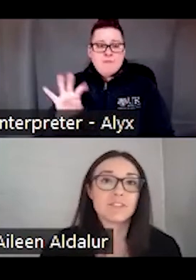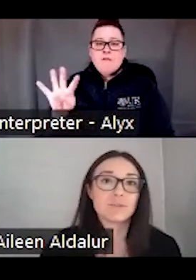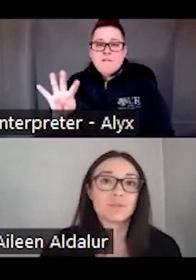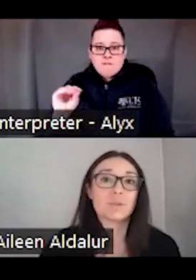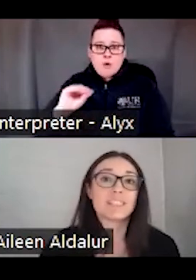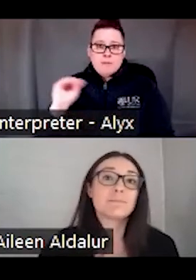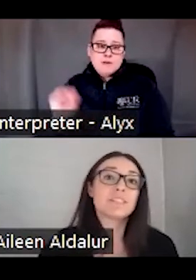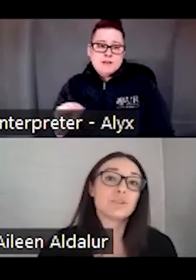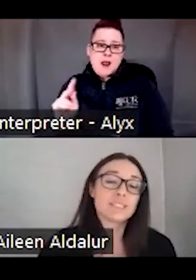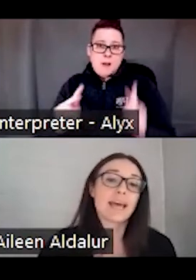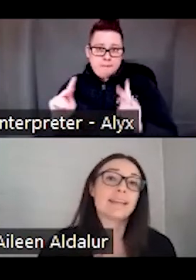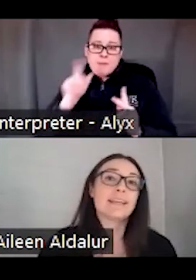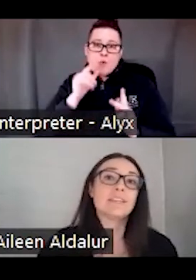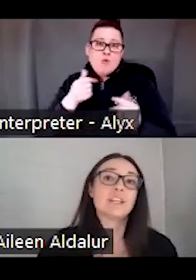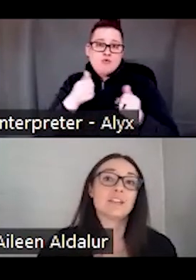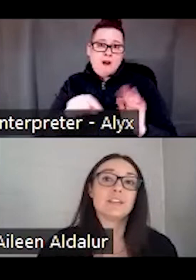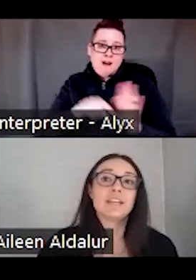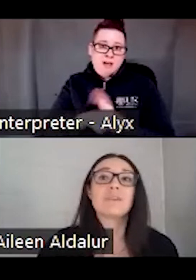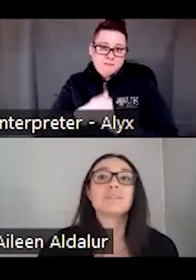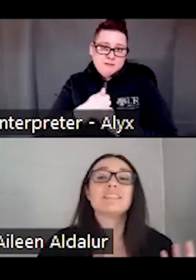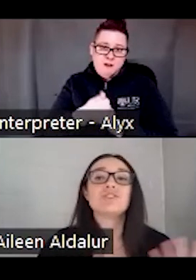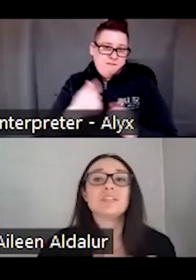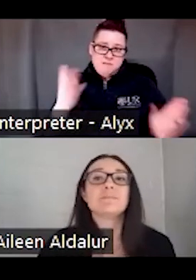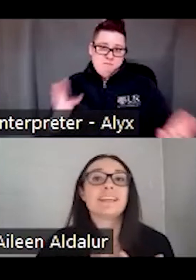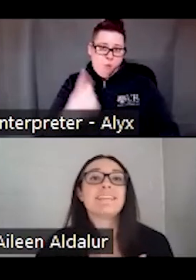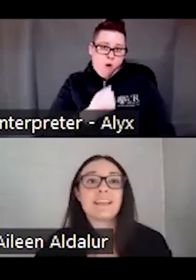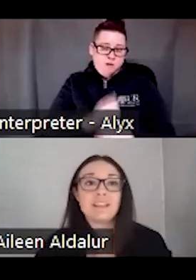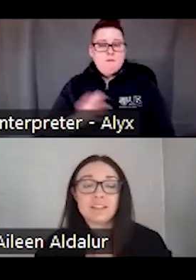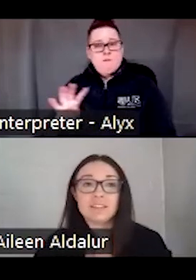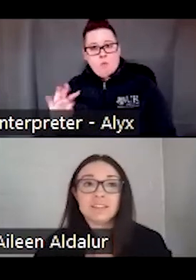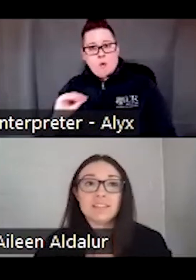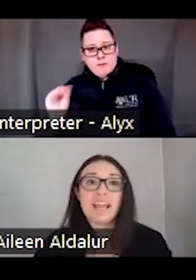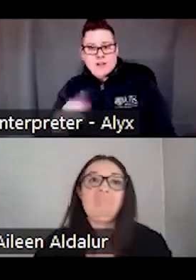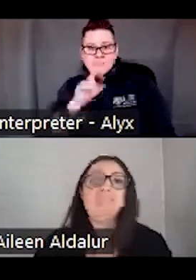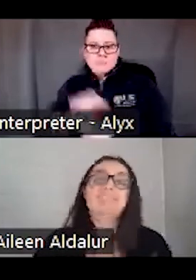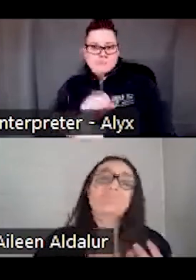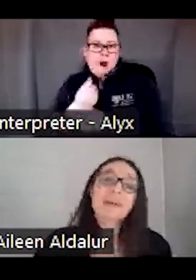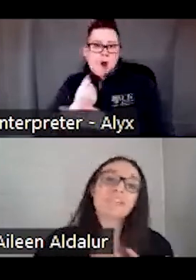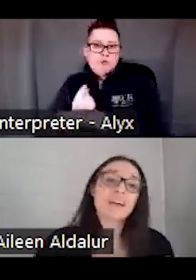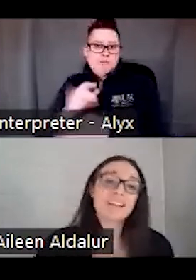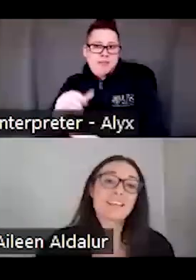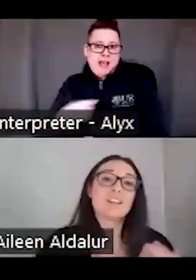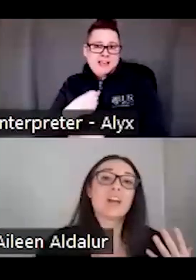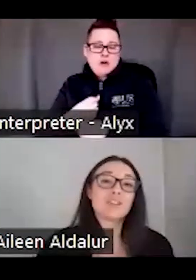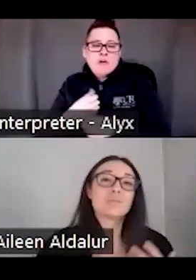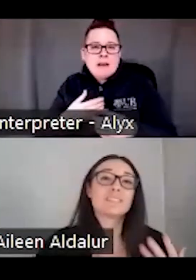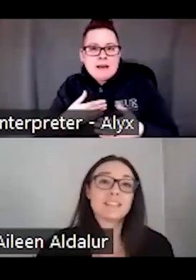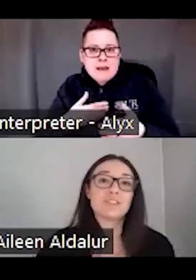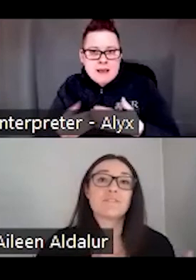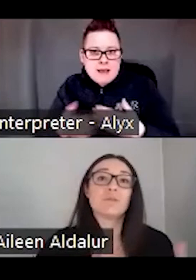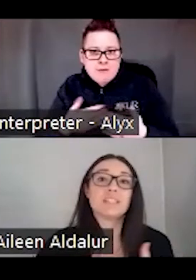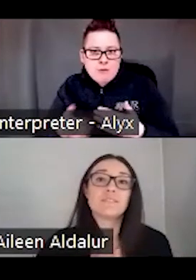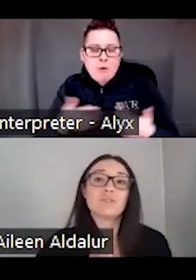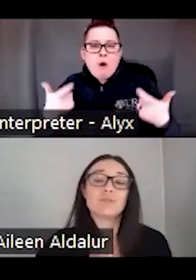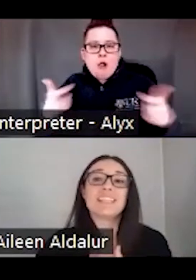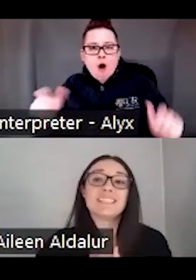of individuals who attempted suicide in a given year had received treatment in that year. And that's despite the fact that a large percentage